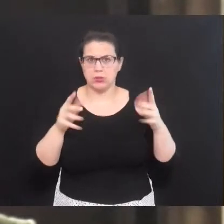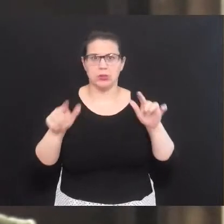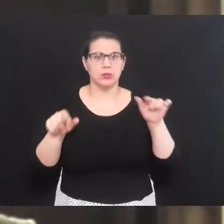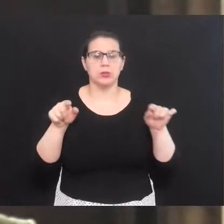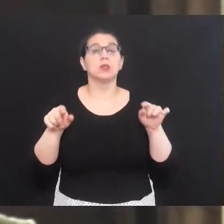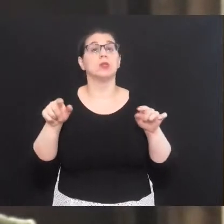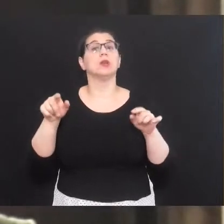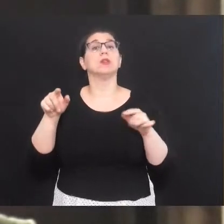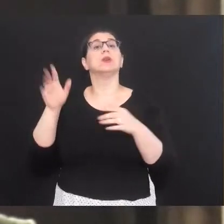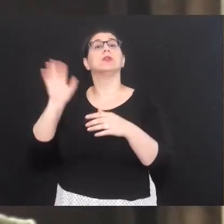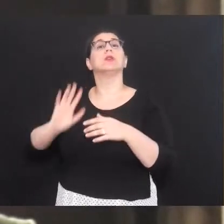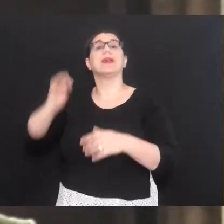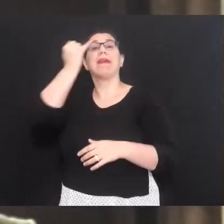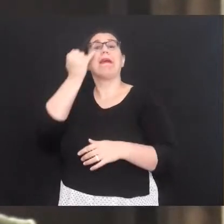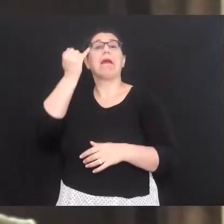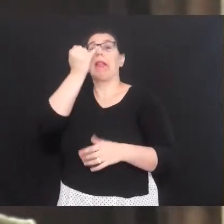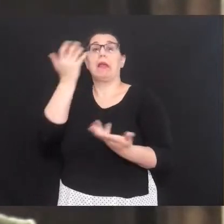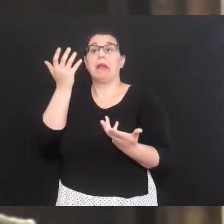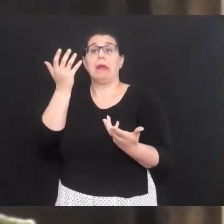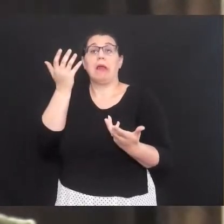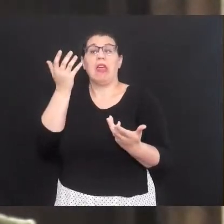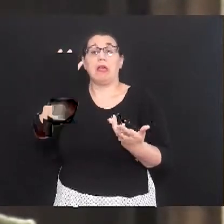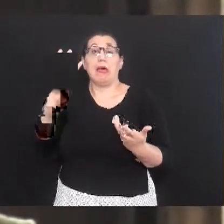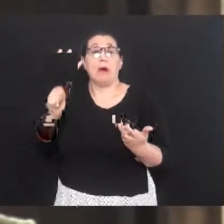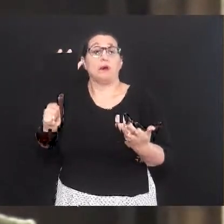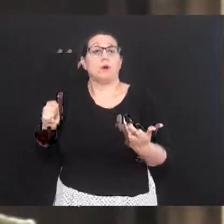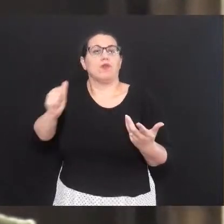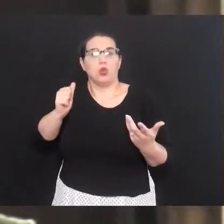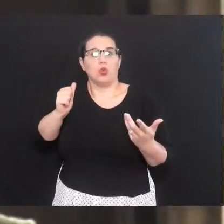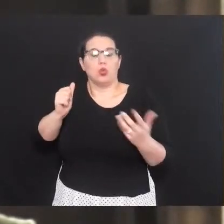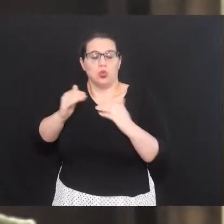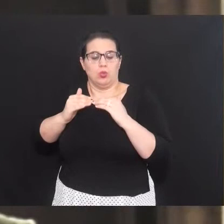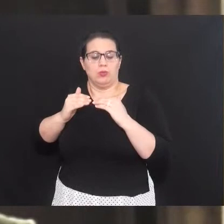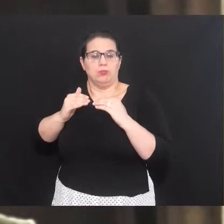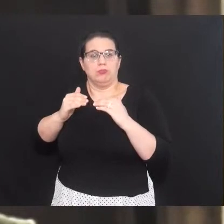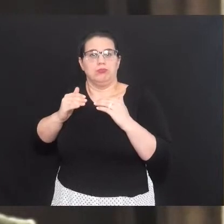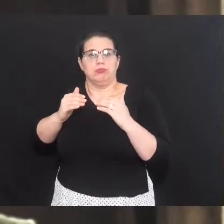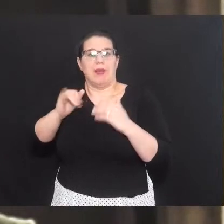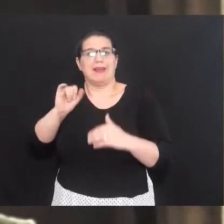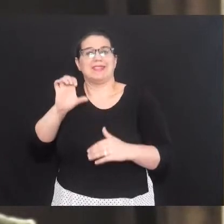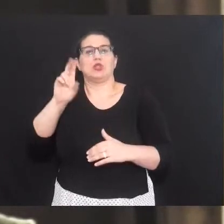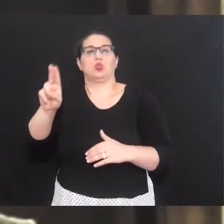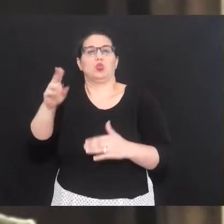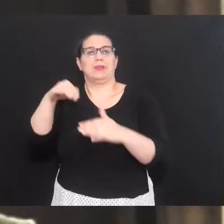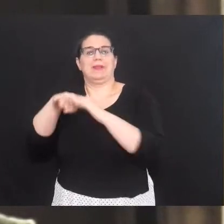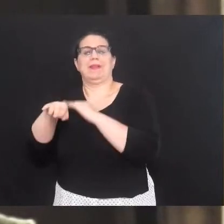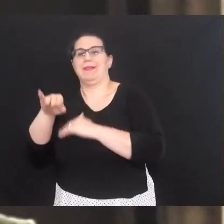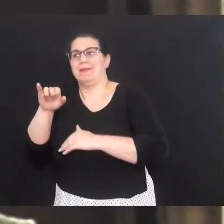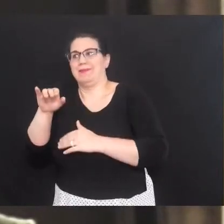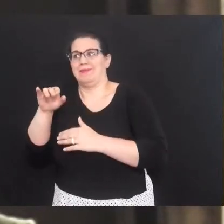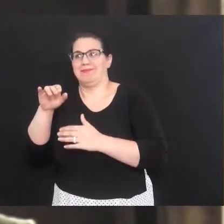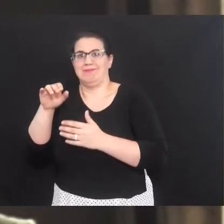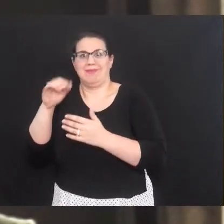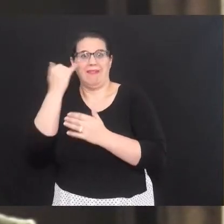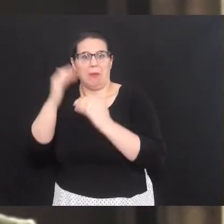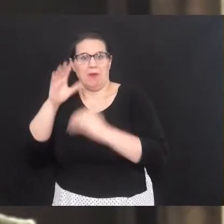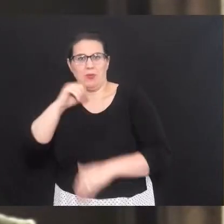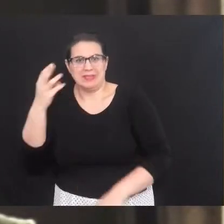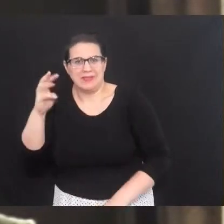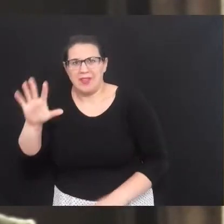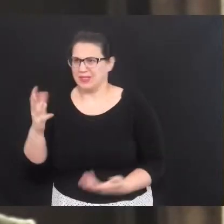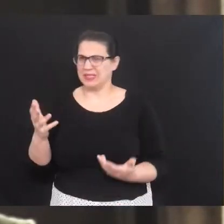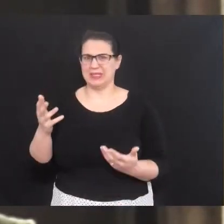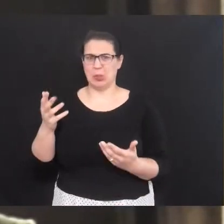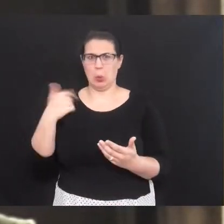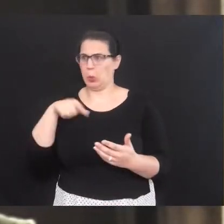some rationing of care. At one point, they were not accepting anybody over 65 to their ICUs. And while we certainly still have